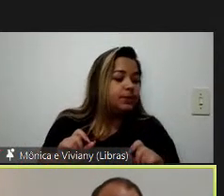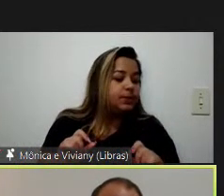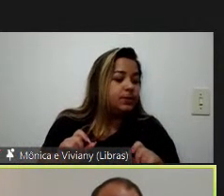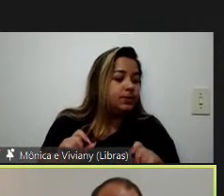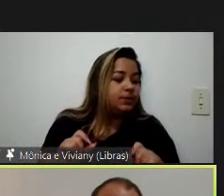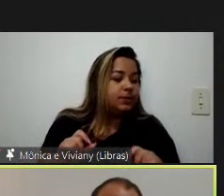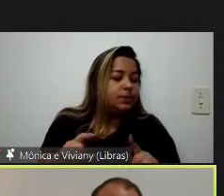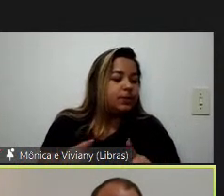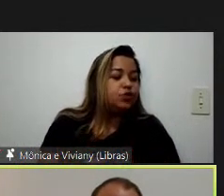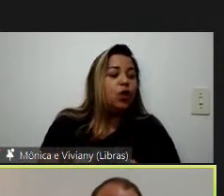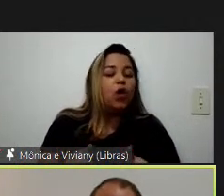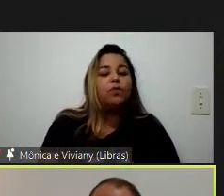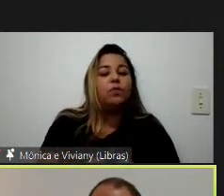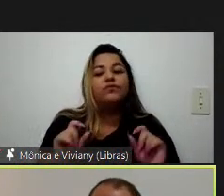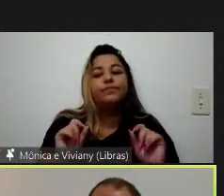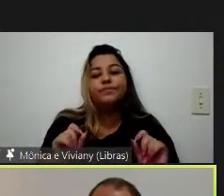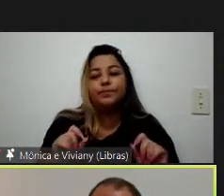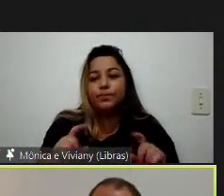So